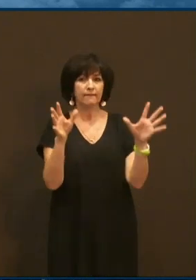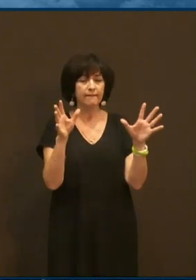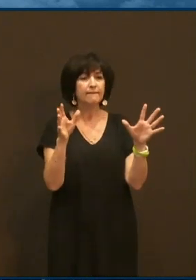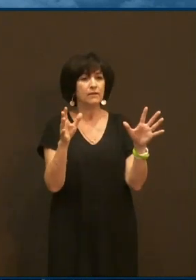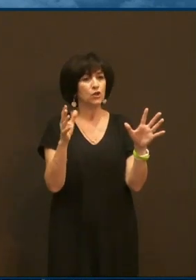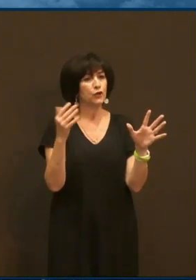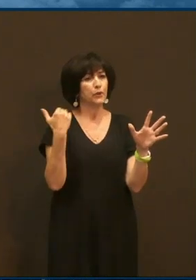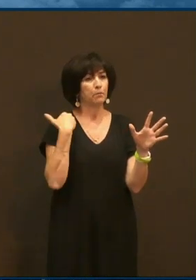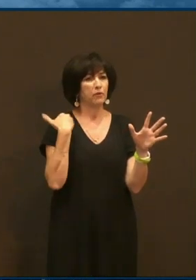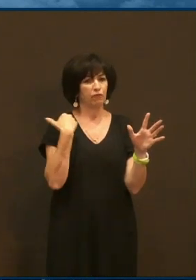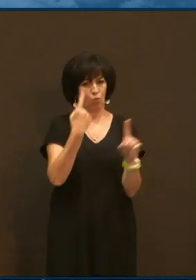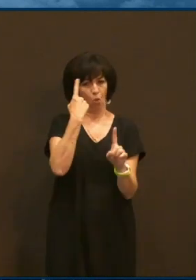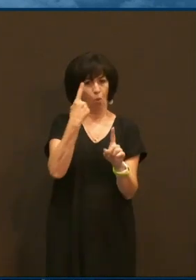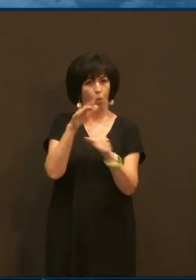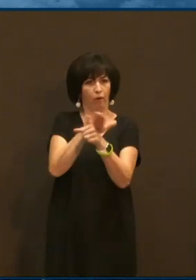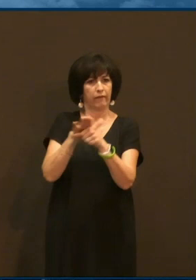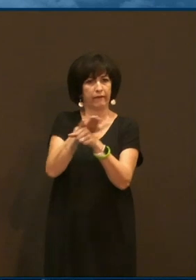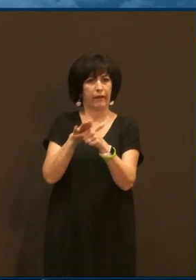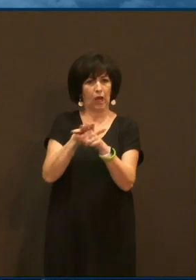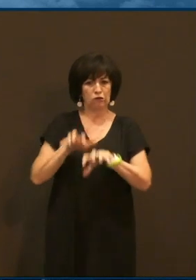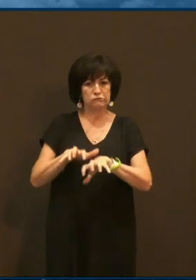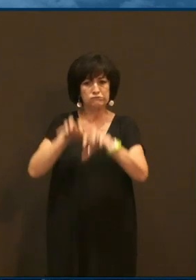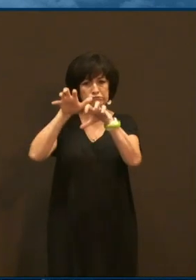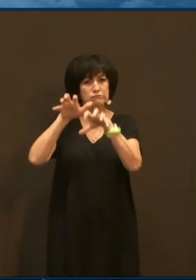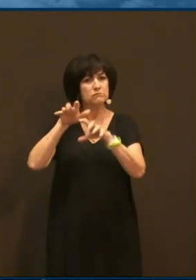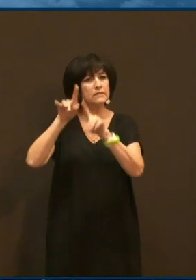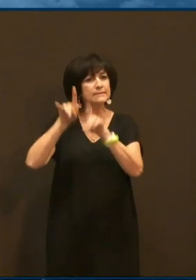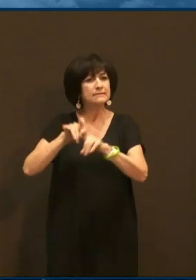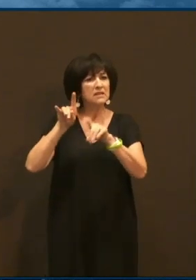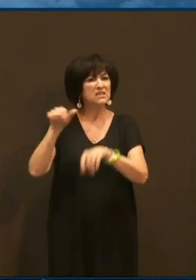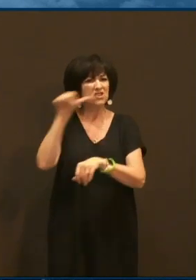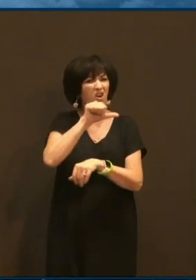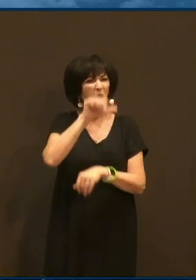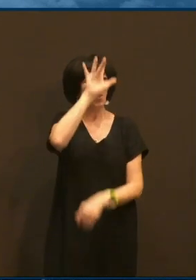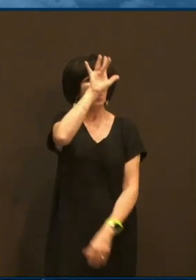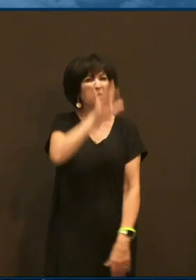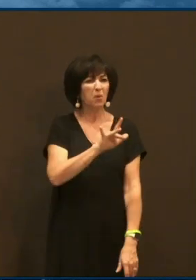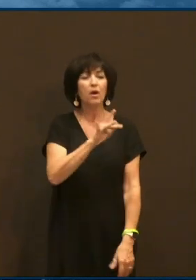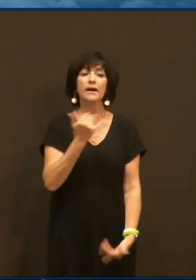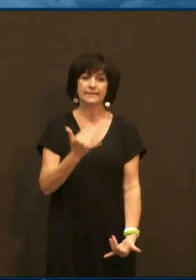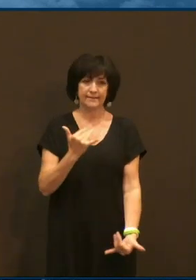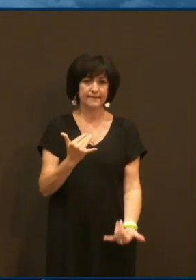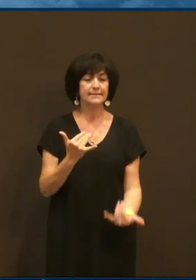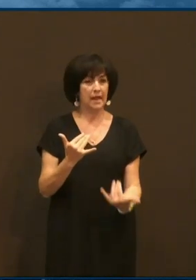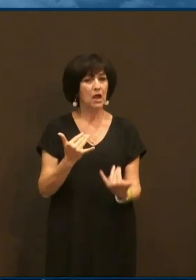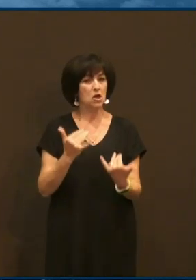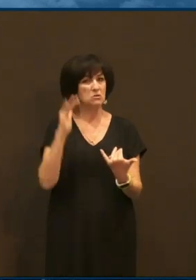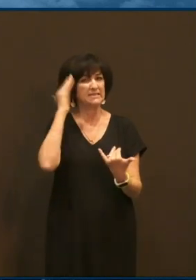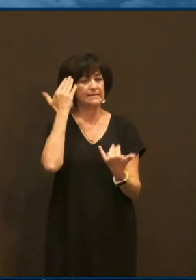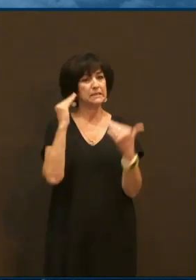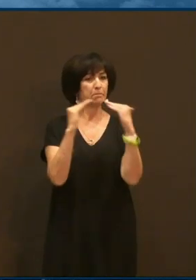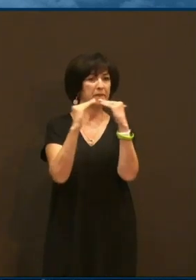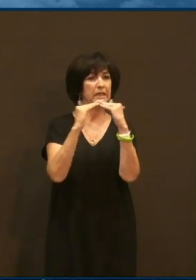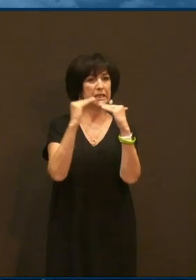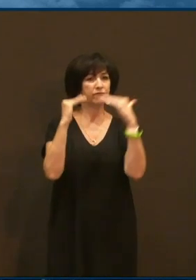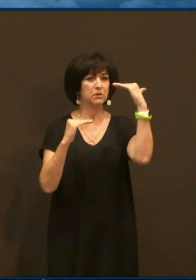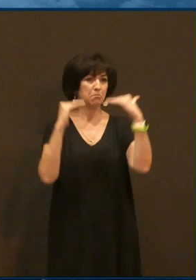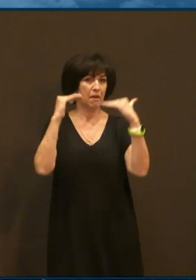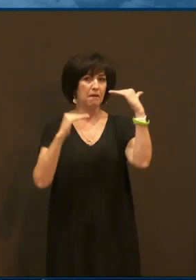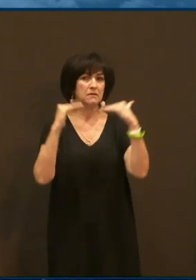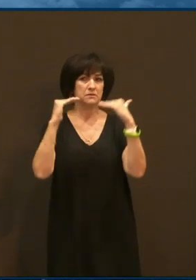try and get out there in the community to get those individuals to be tested if they want to. We've been using multiple means